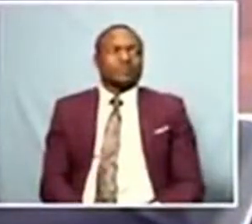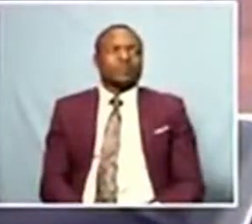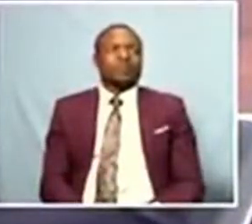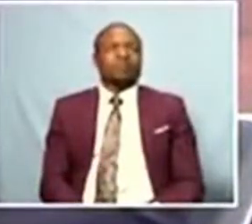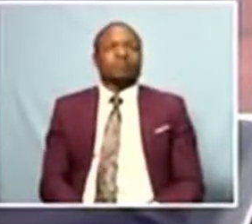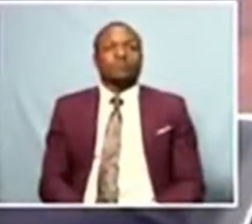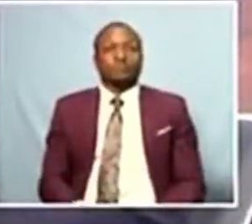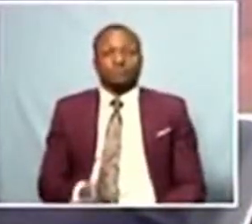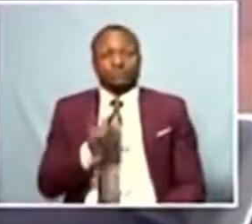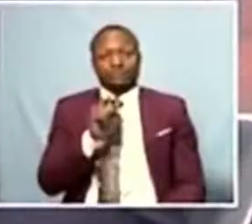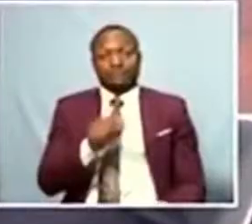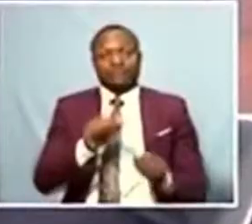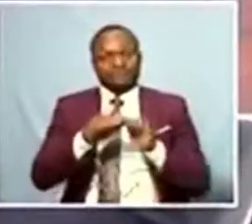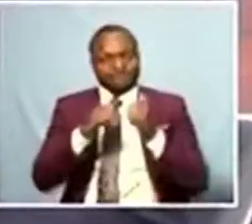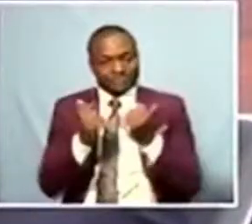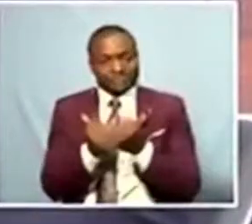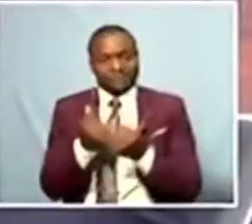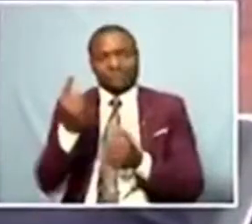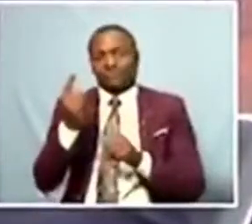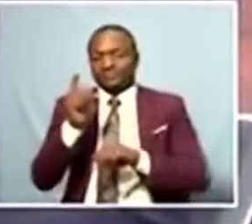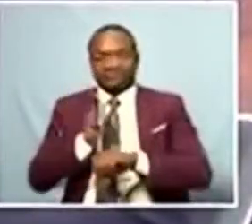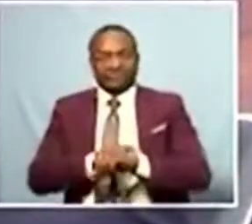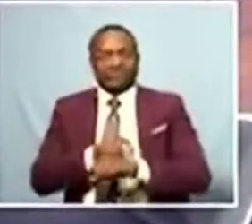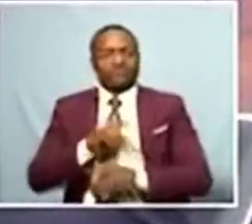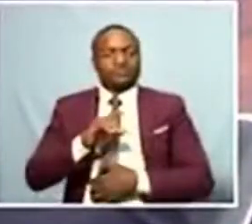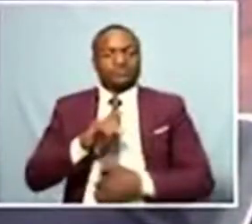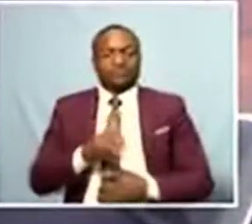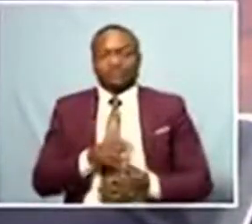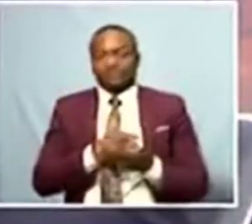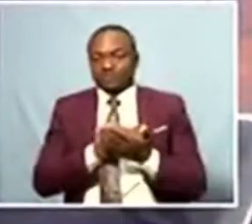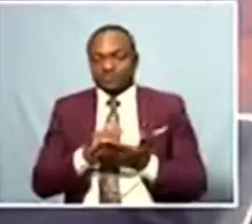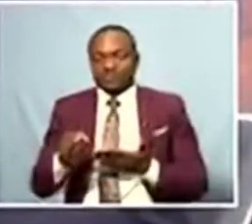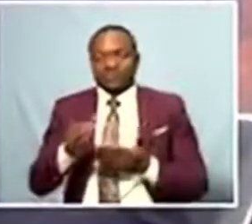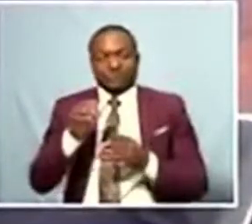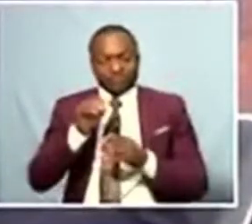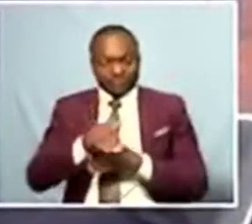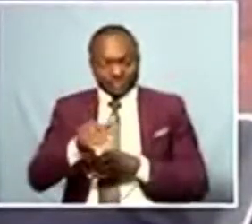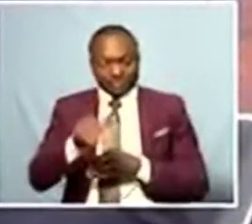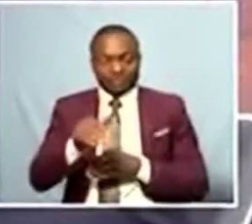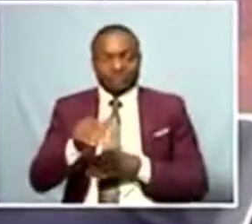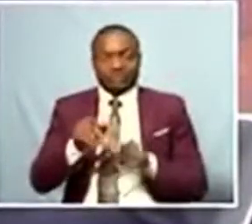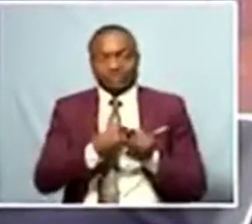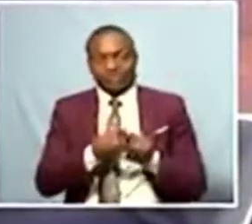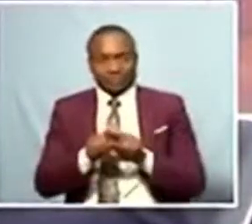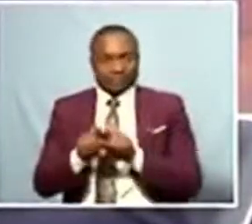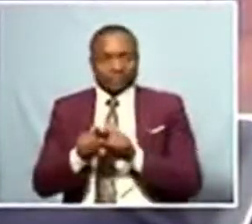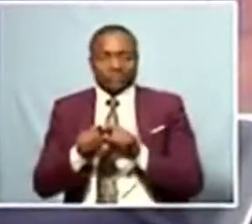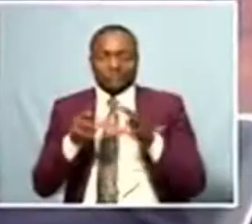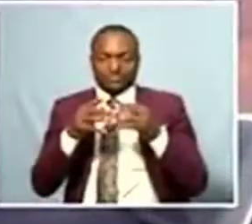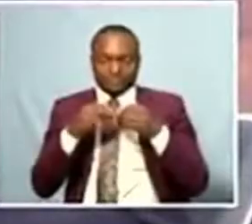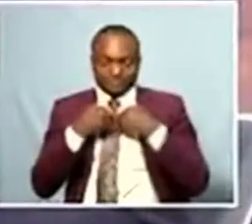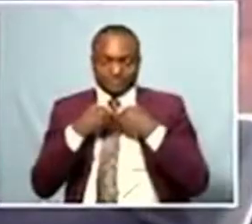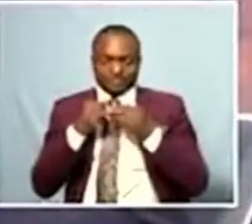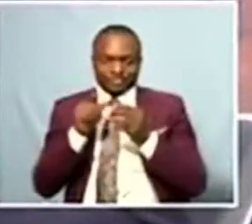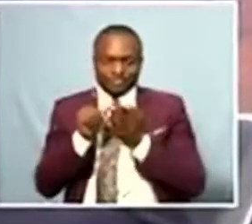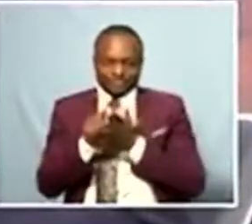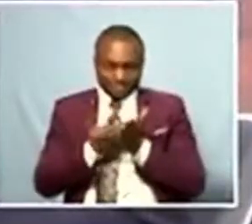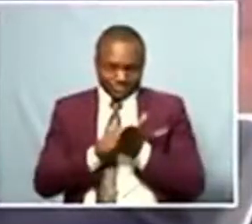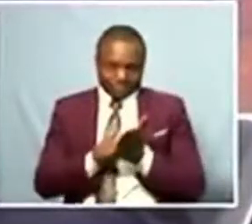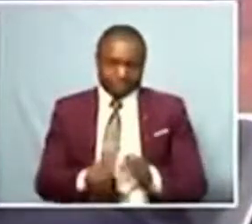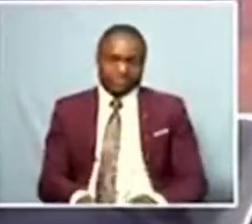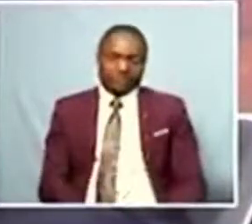whereby that association maybe at one time they would feel to be registered and also to be recognized by the law.